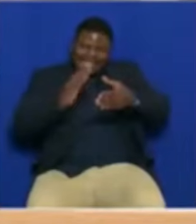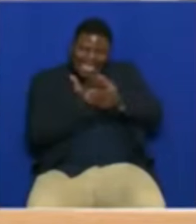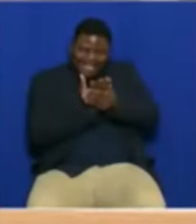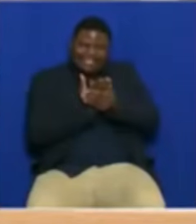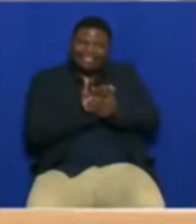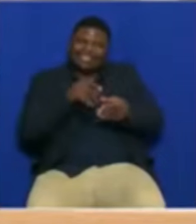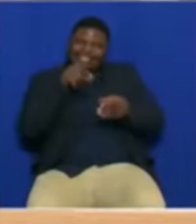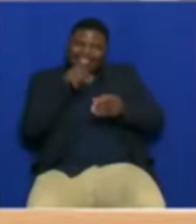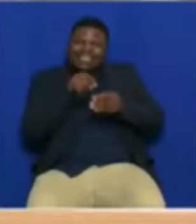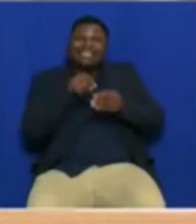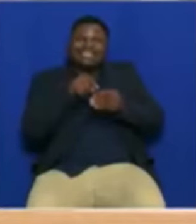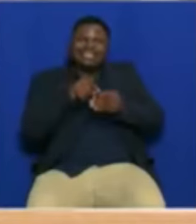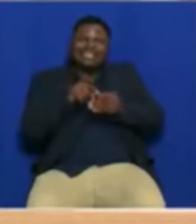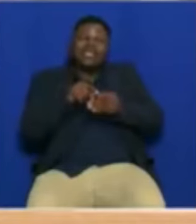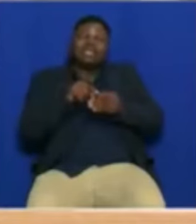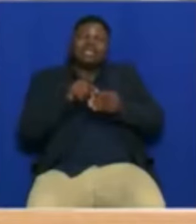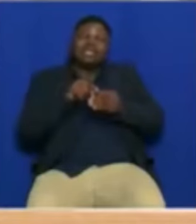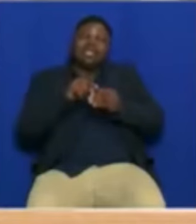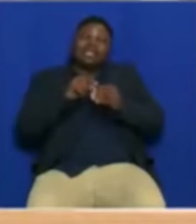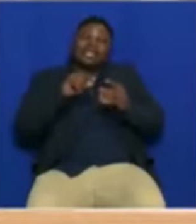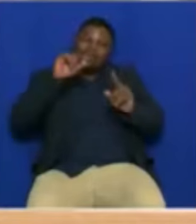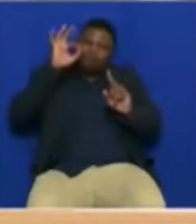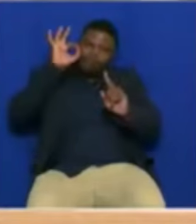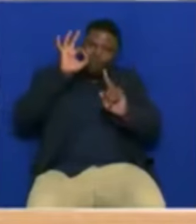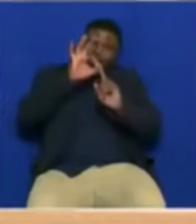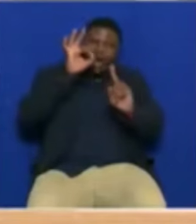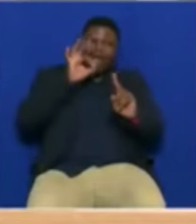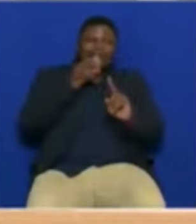Because that's on the screen.